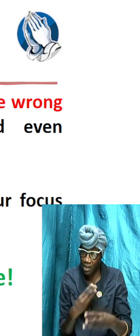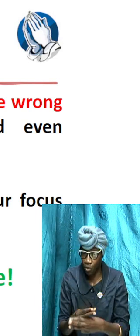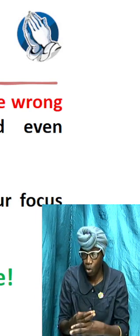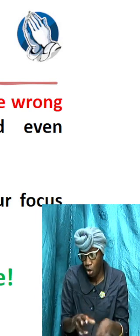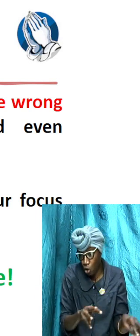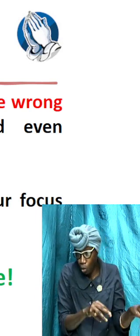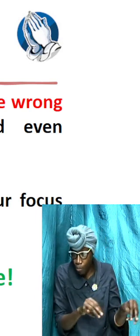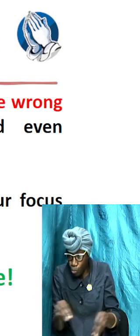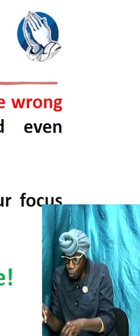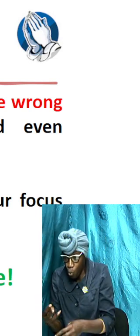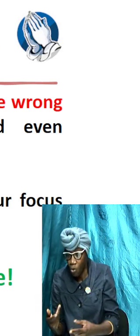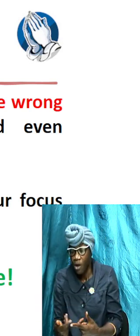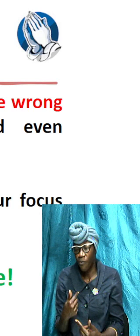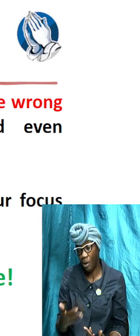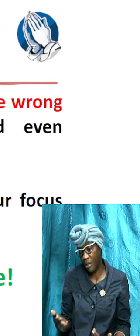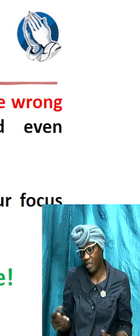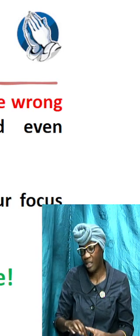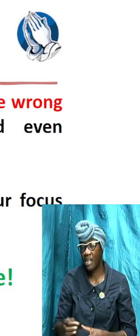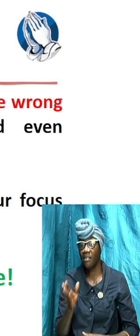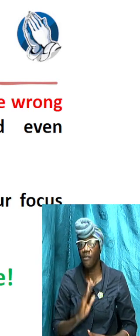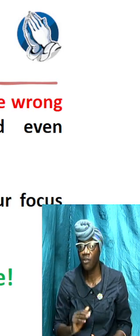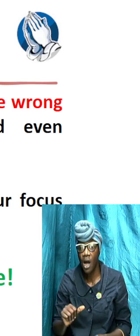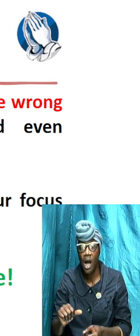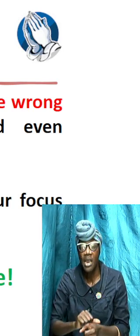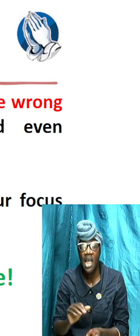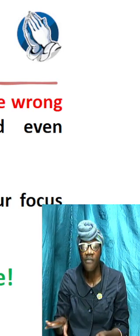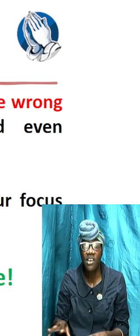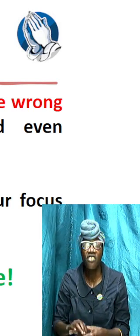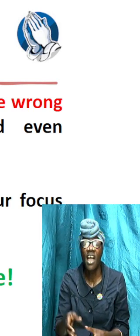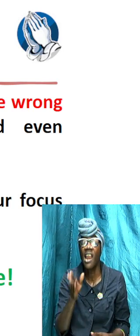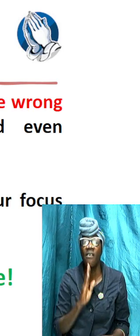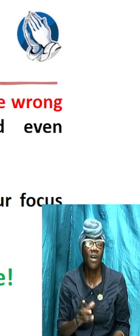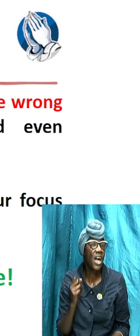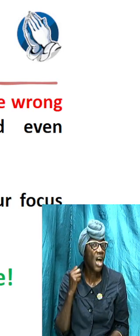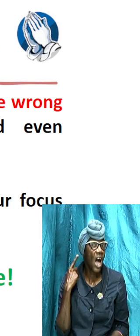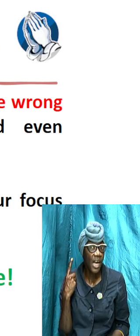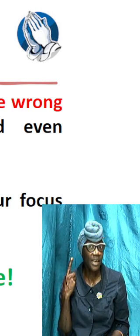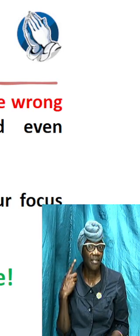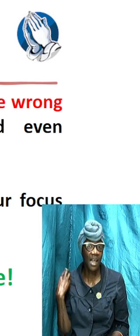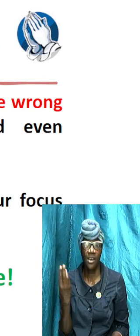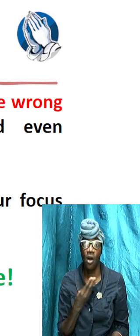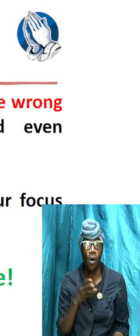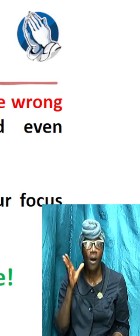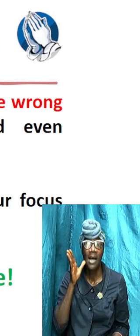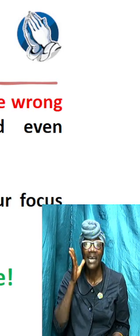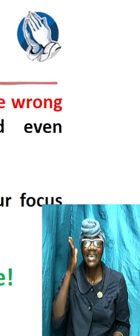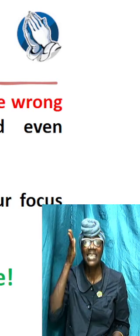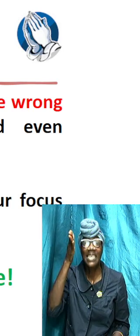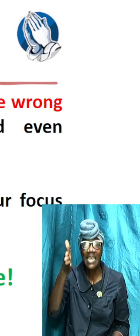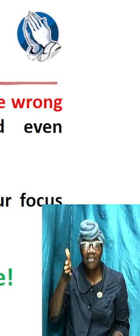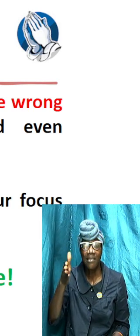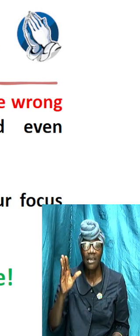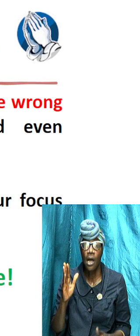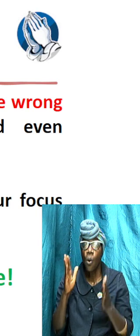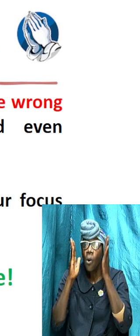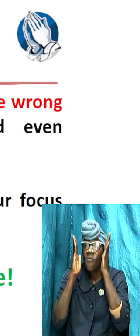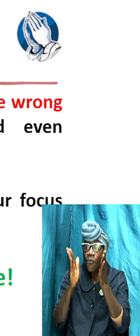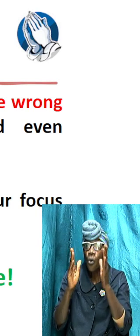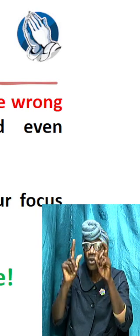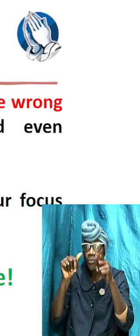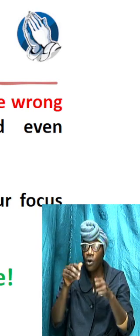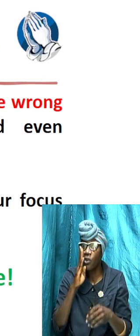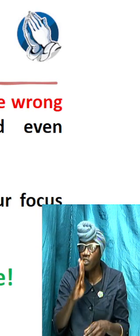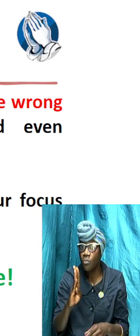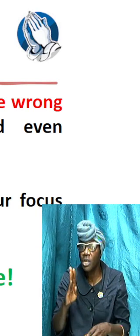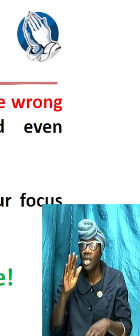the things of God. Amen. But every child of God must understand that our destiny, our focus must be